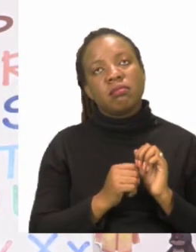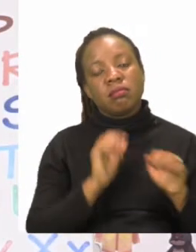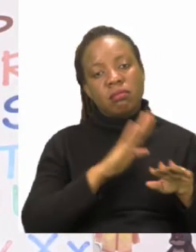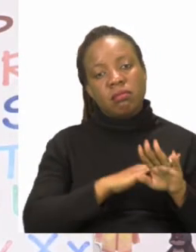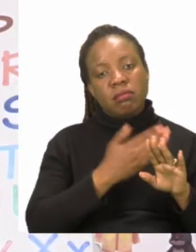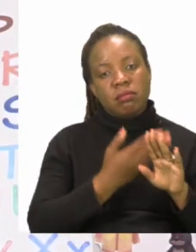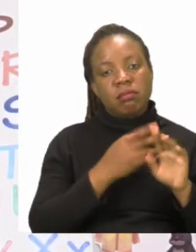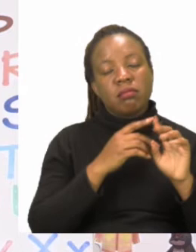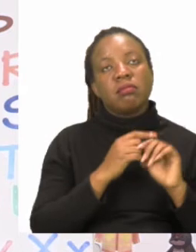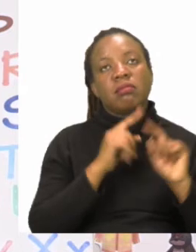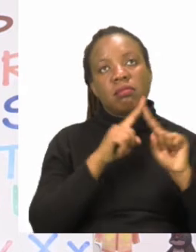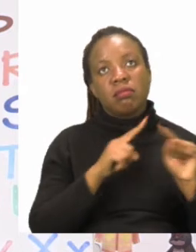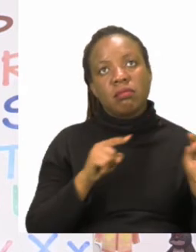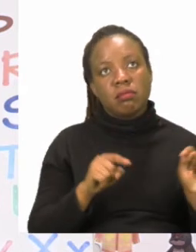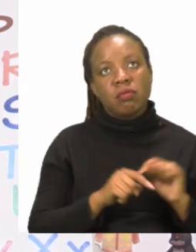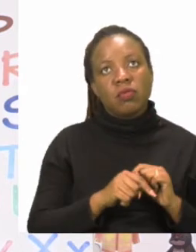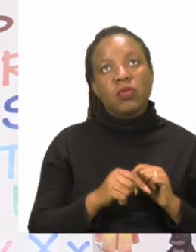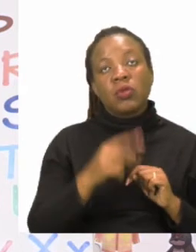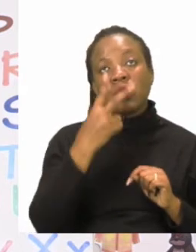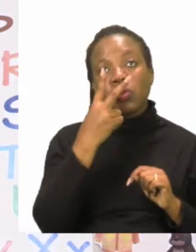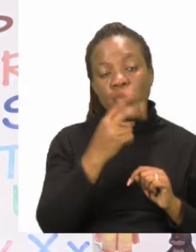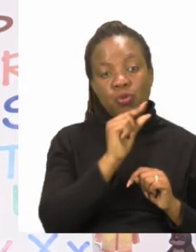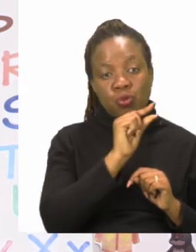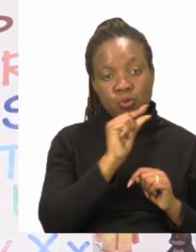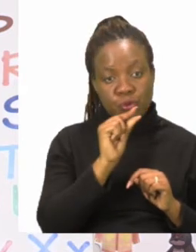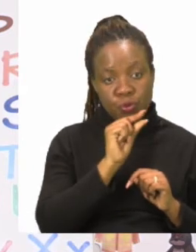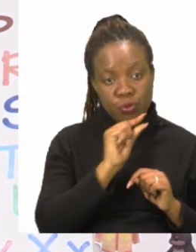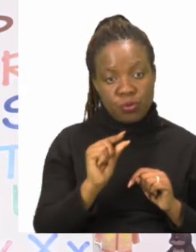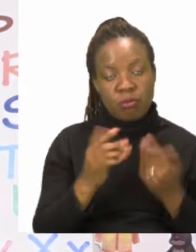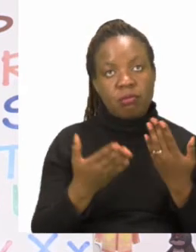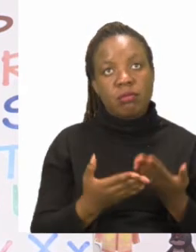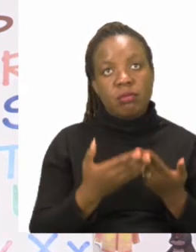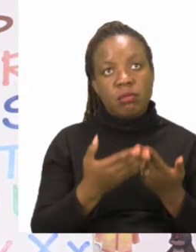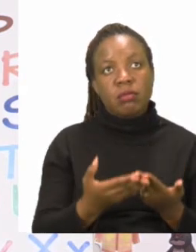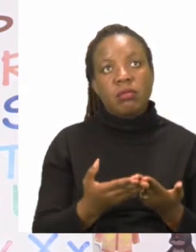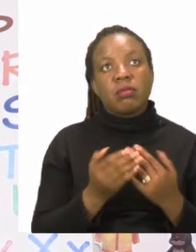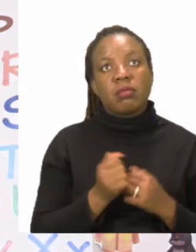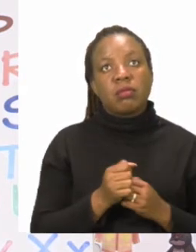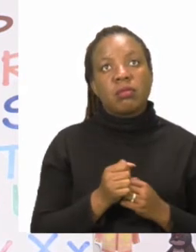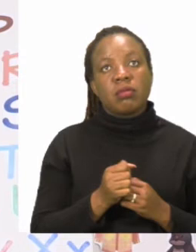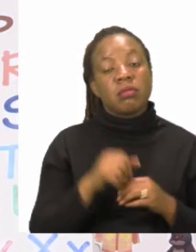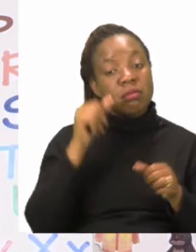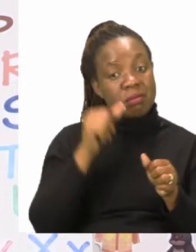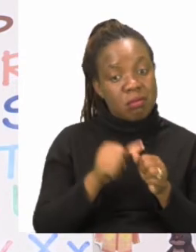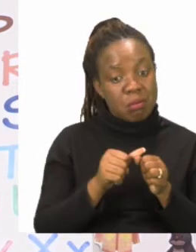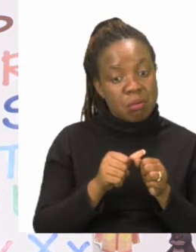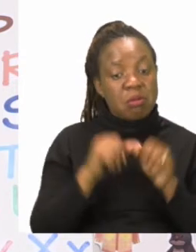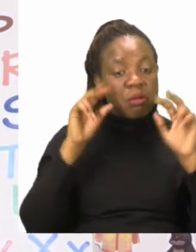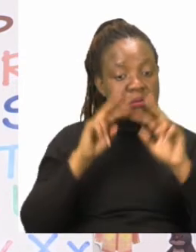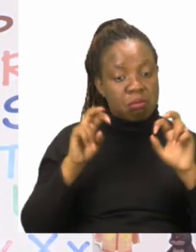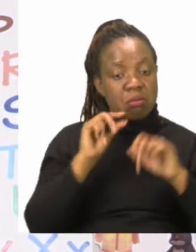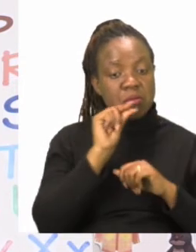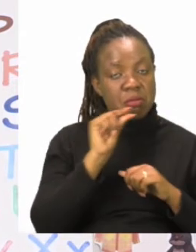words with you. Now boys and girls, you need to remember that when you do a word search, you